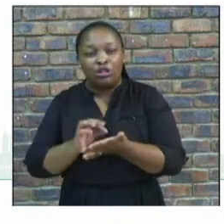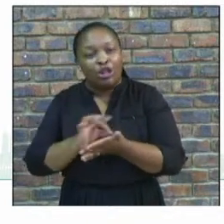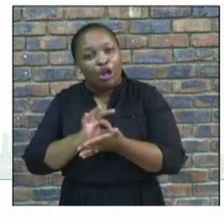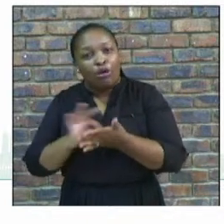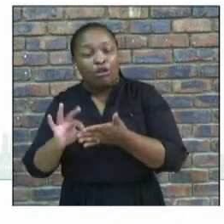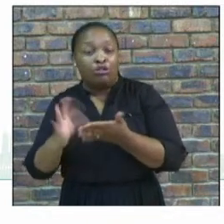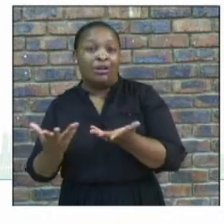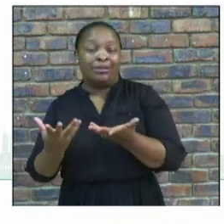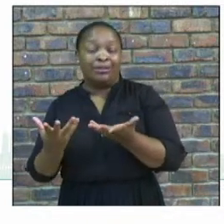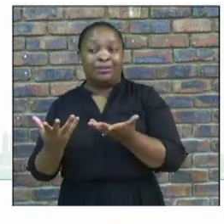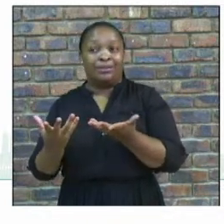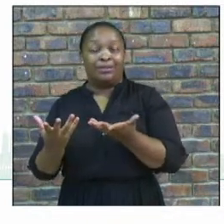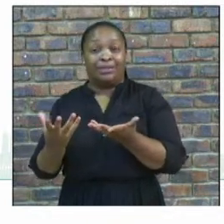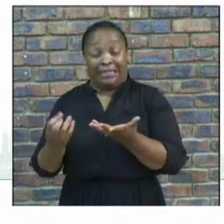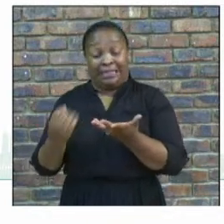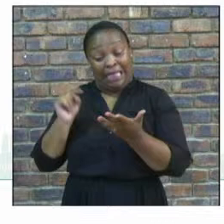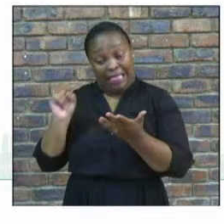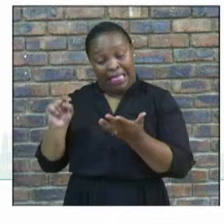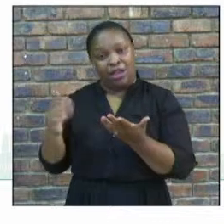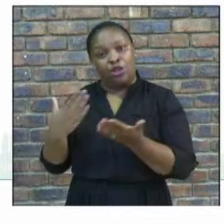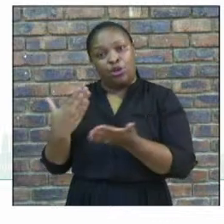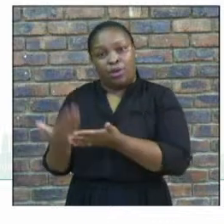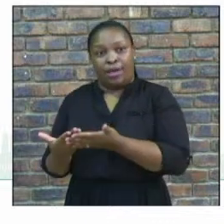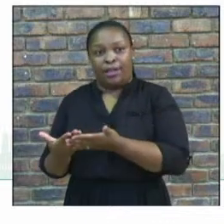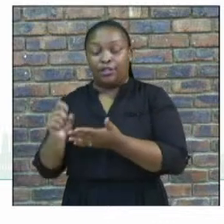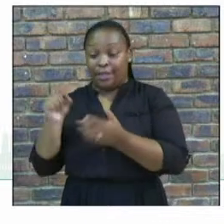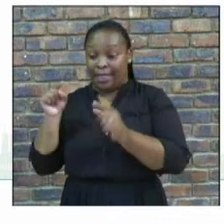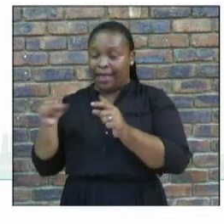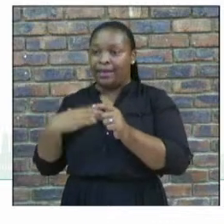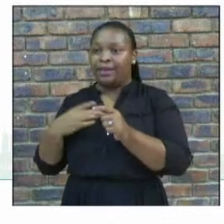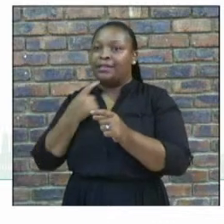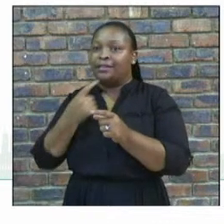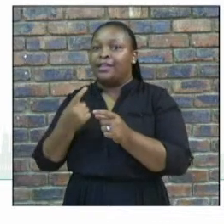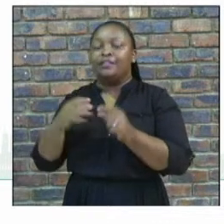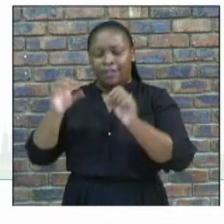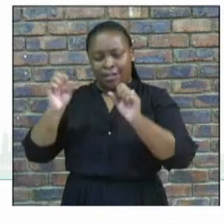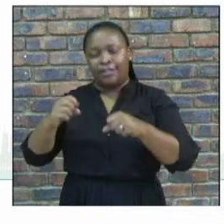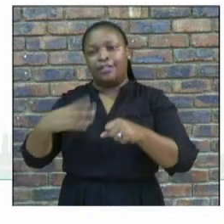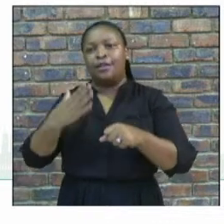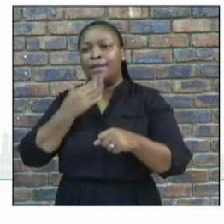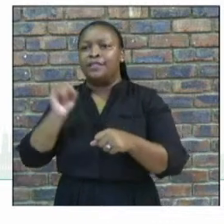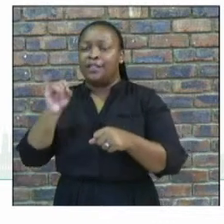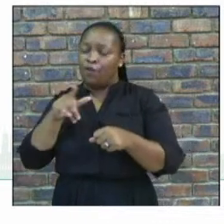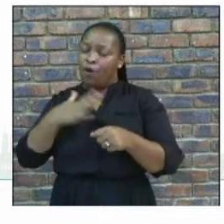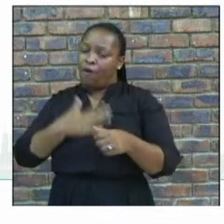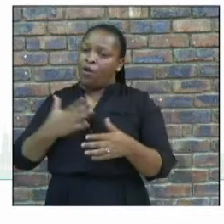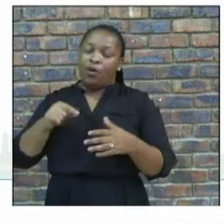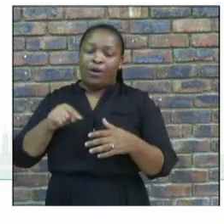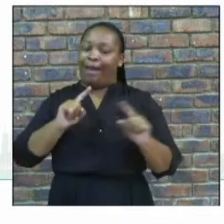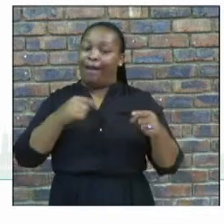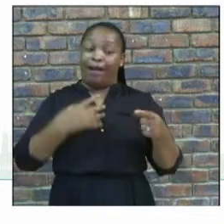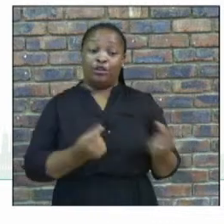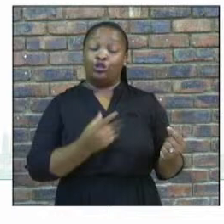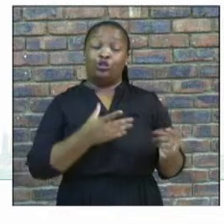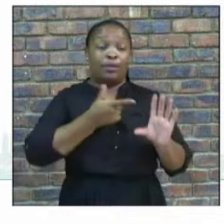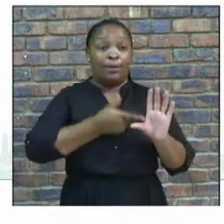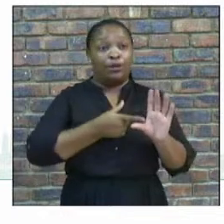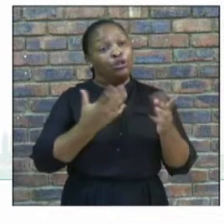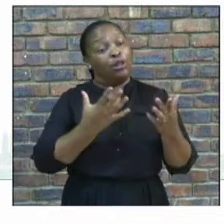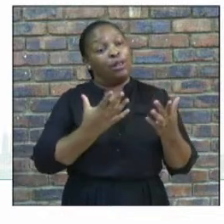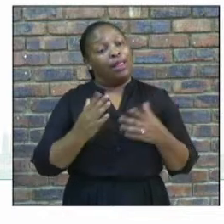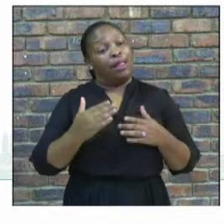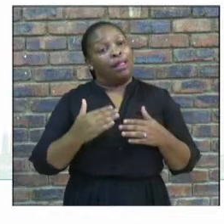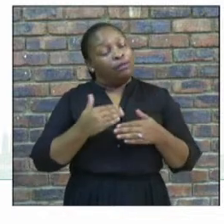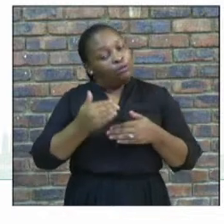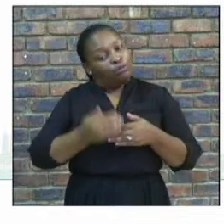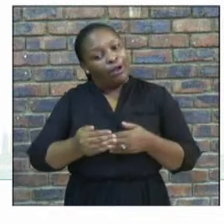have provided for on clause 33 to allow them to exit the petroleum right.